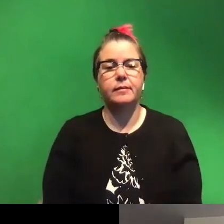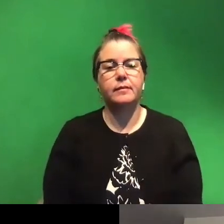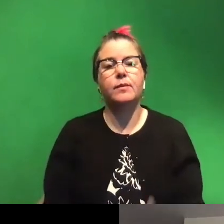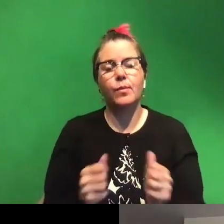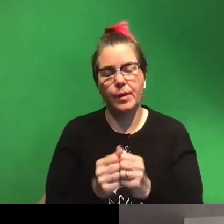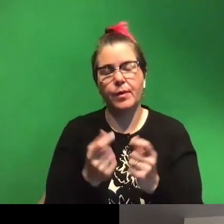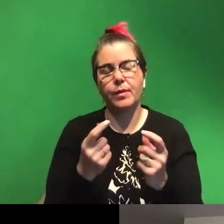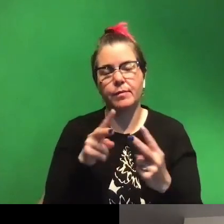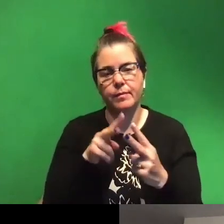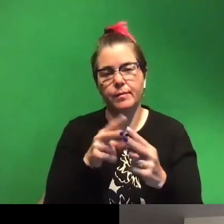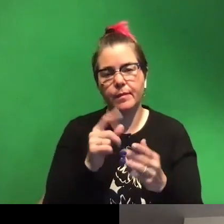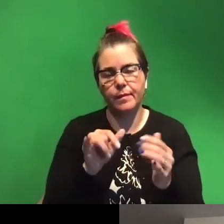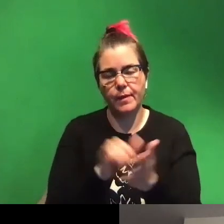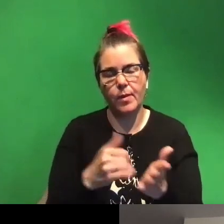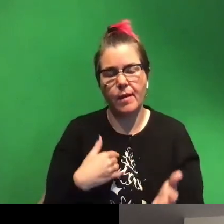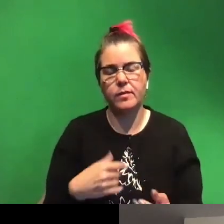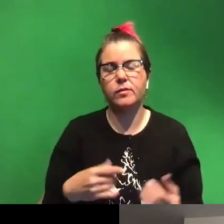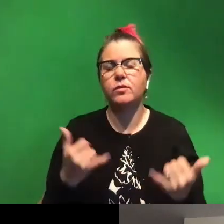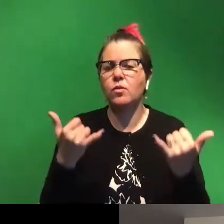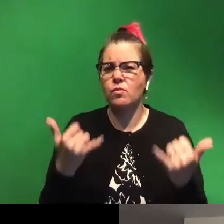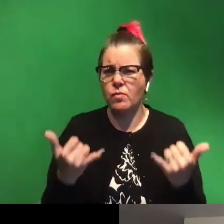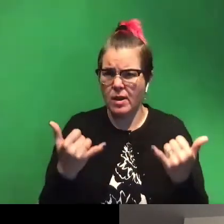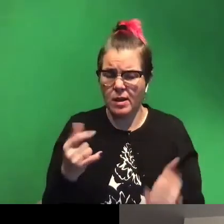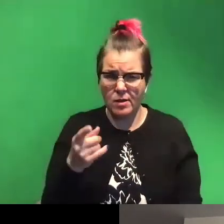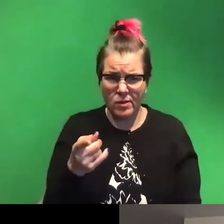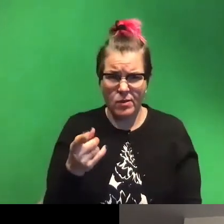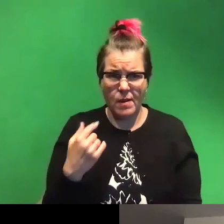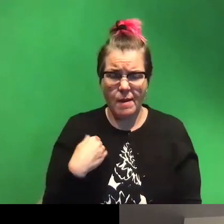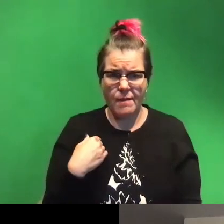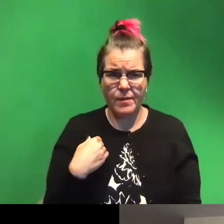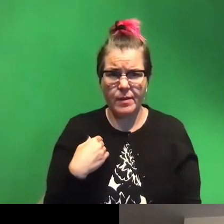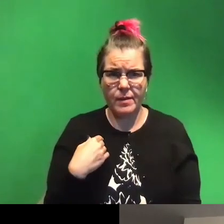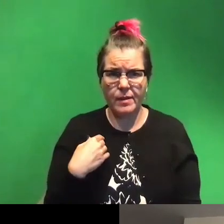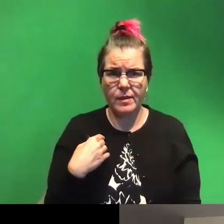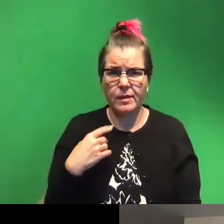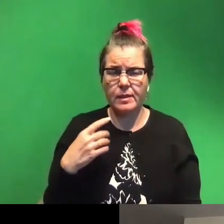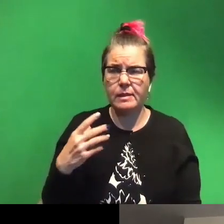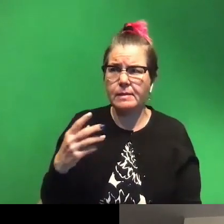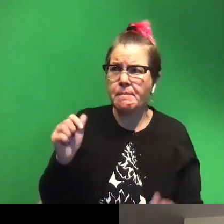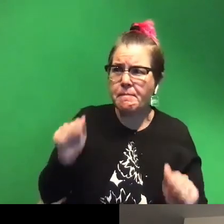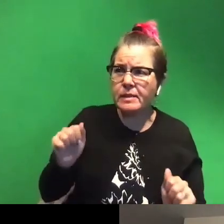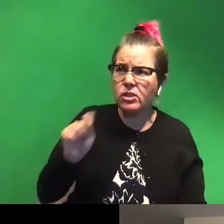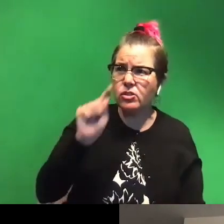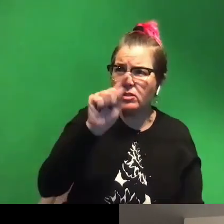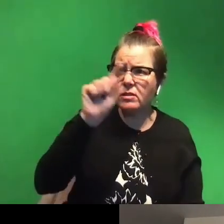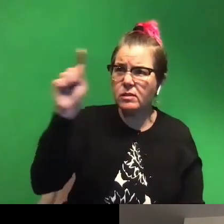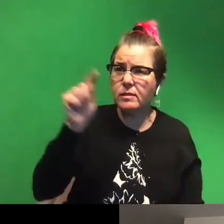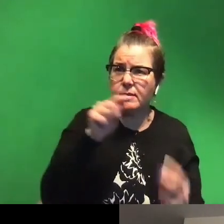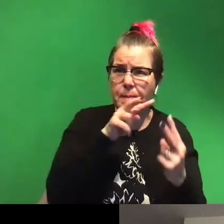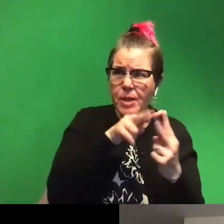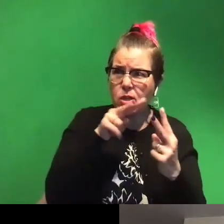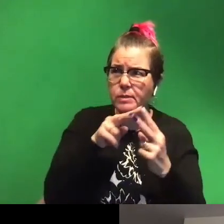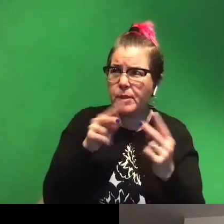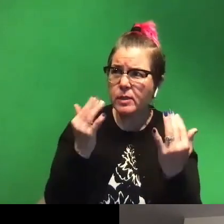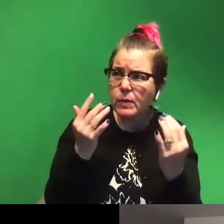have. So right now, do you have like candidate pairs that you're like waiting